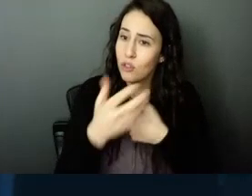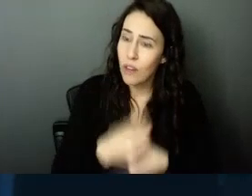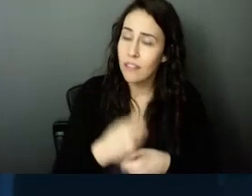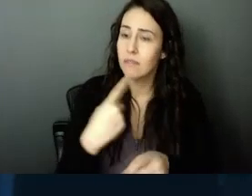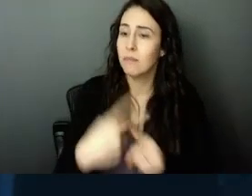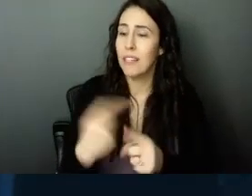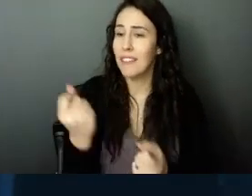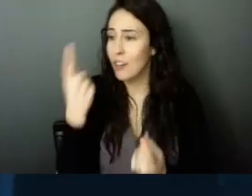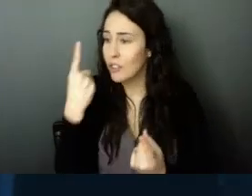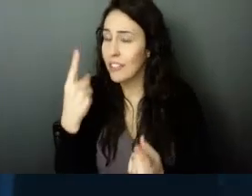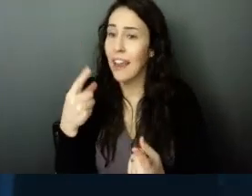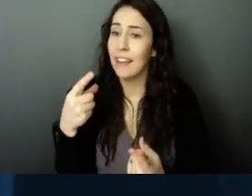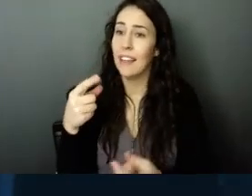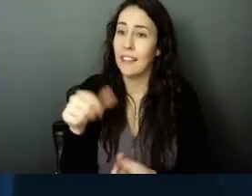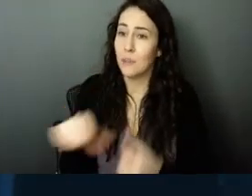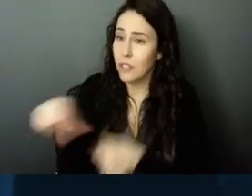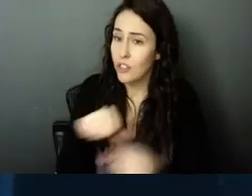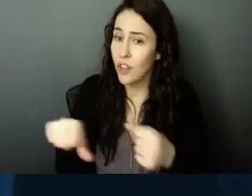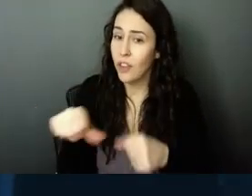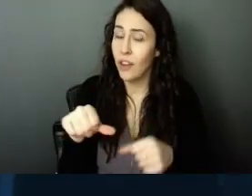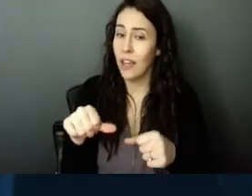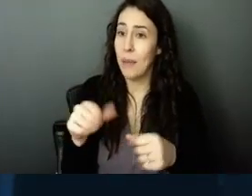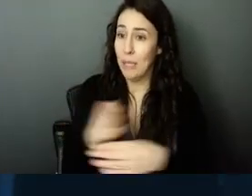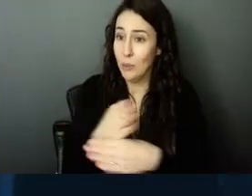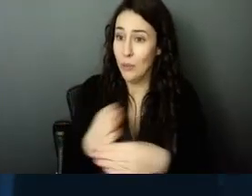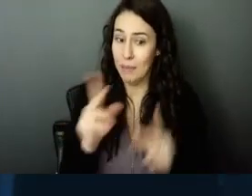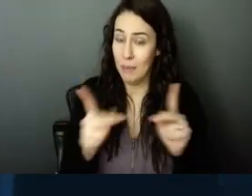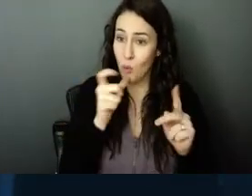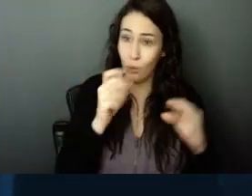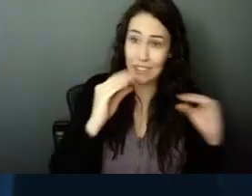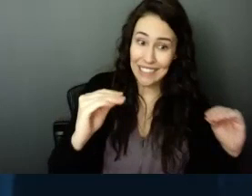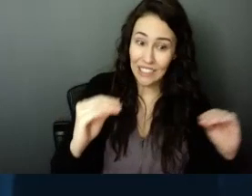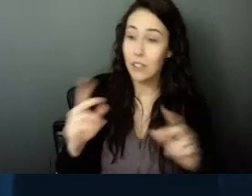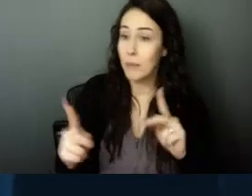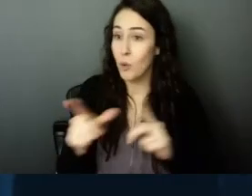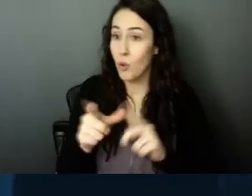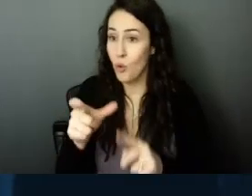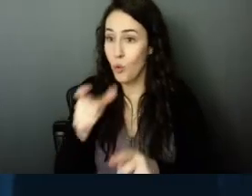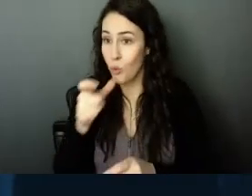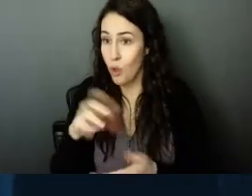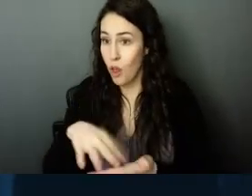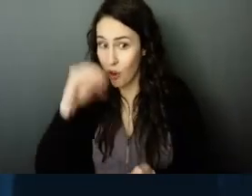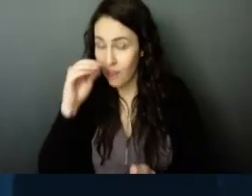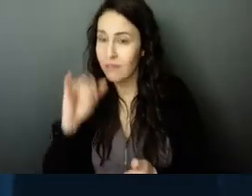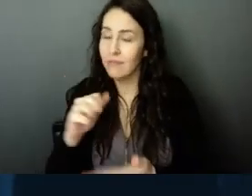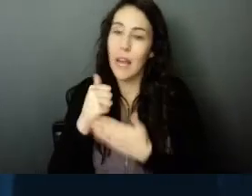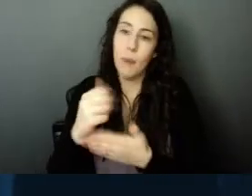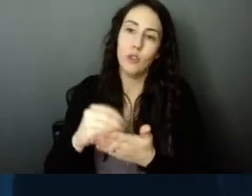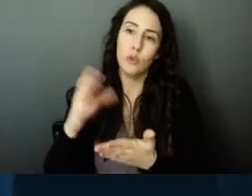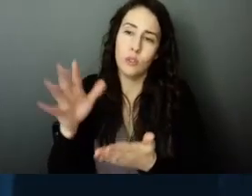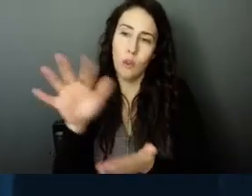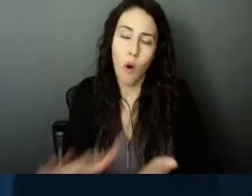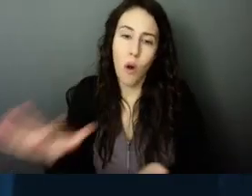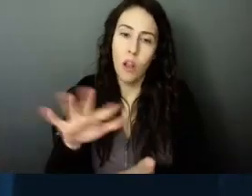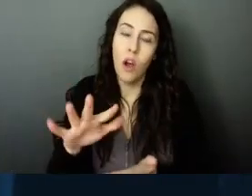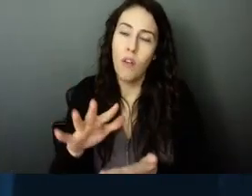who teach and between the people who teach and people who learn is helping students everywhere gain the skills they need to change the